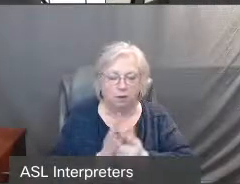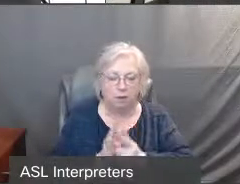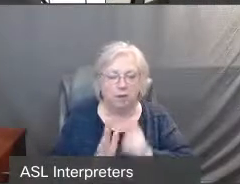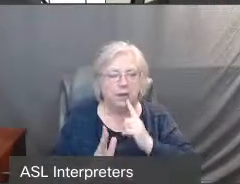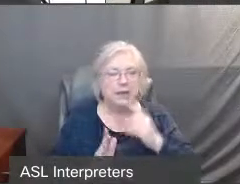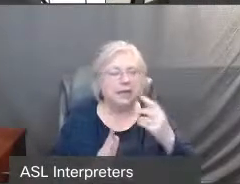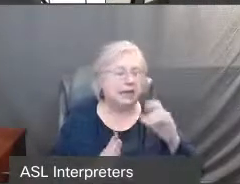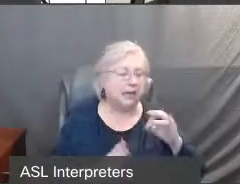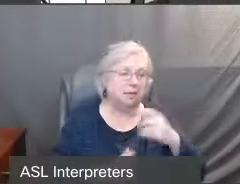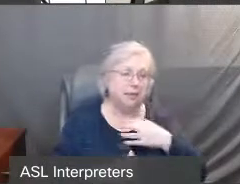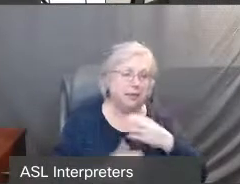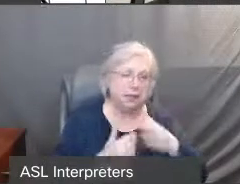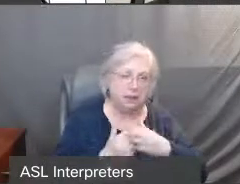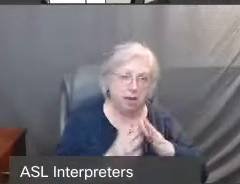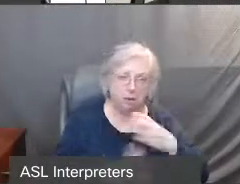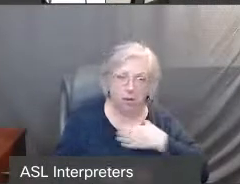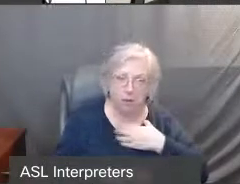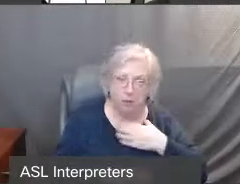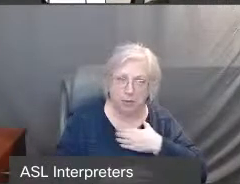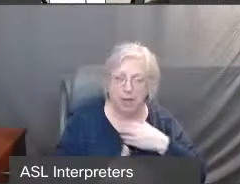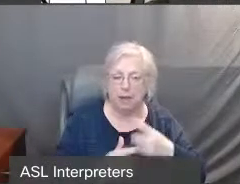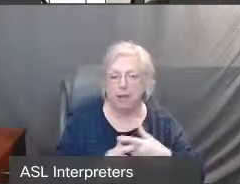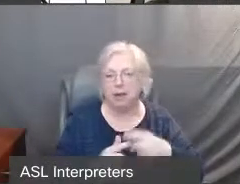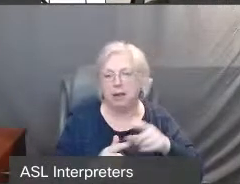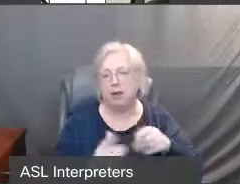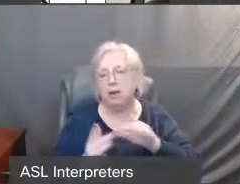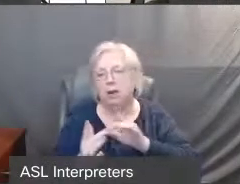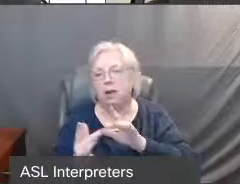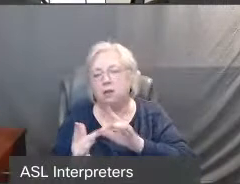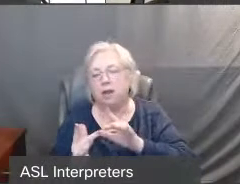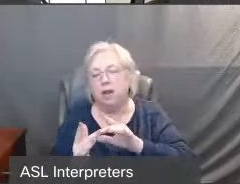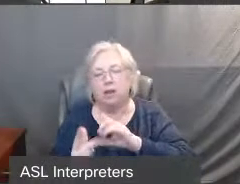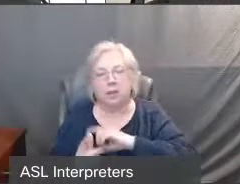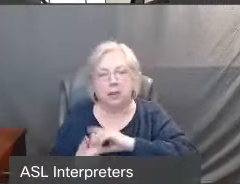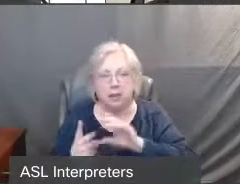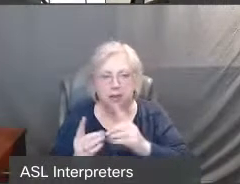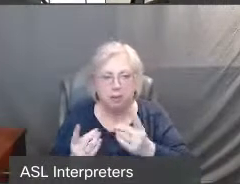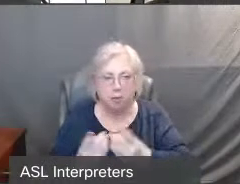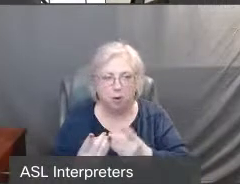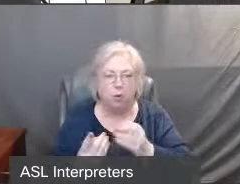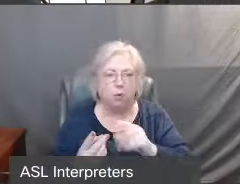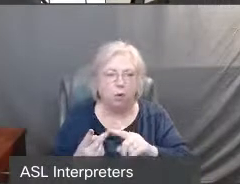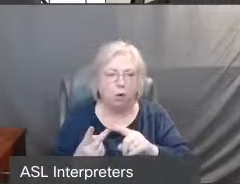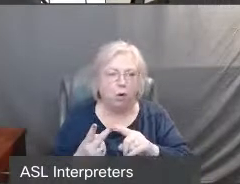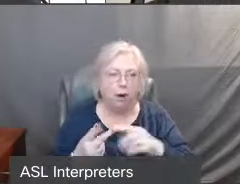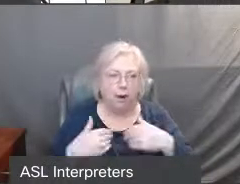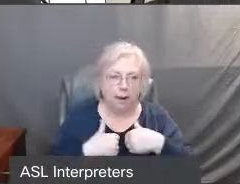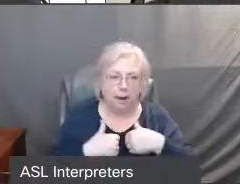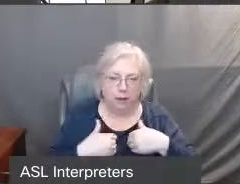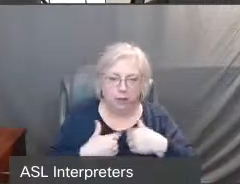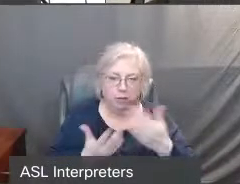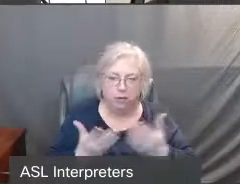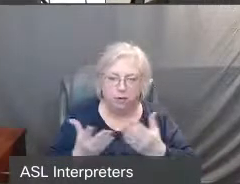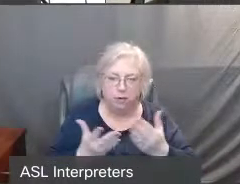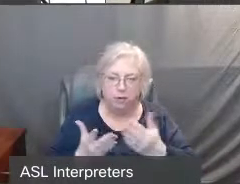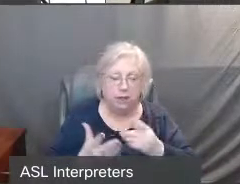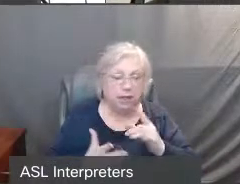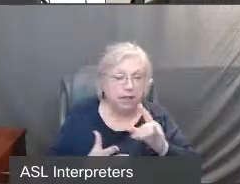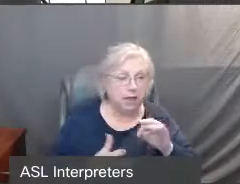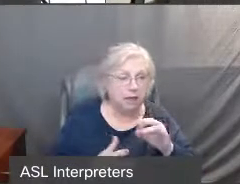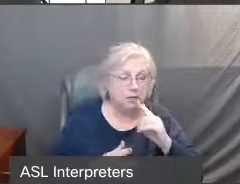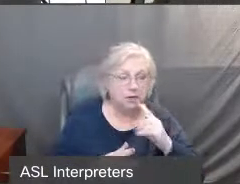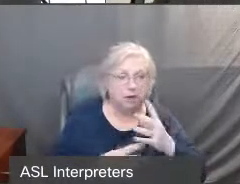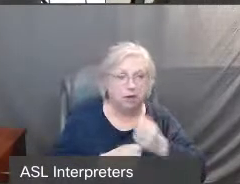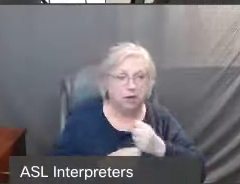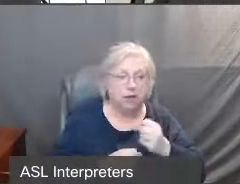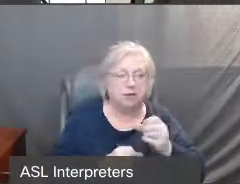complain, would contact the police department or animal services. And if enough complaints